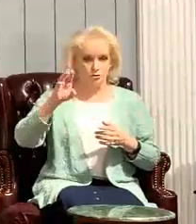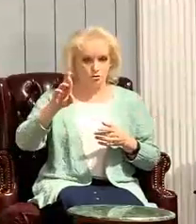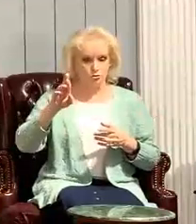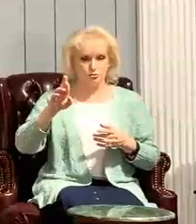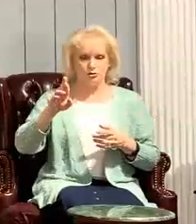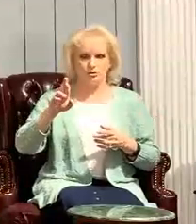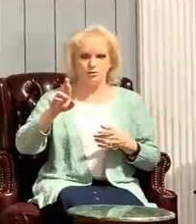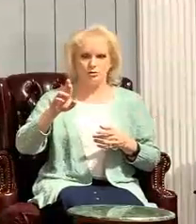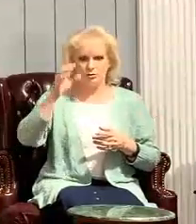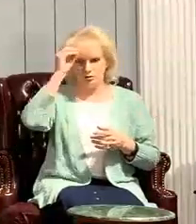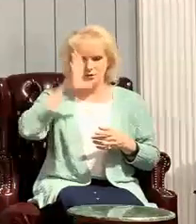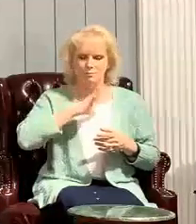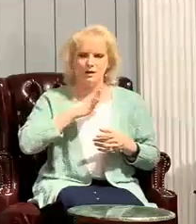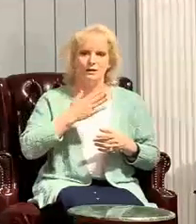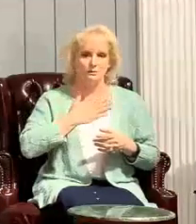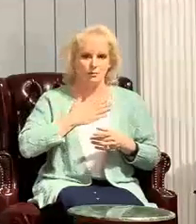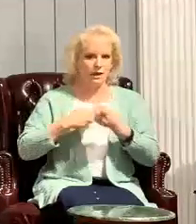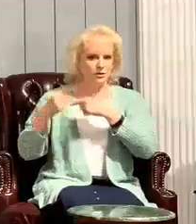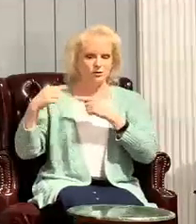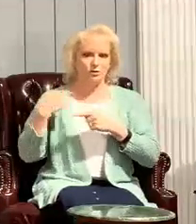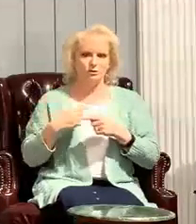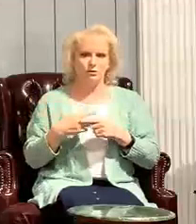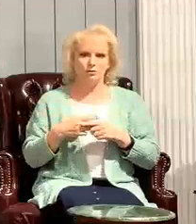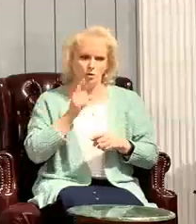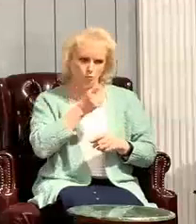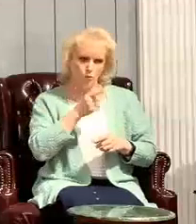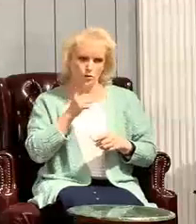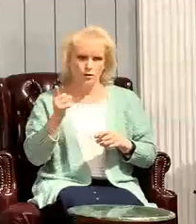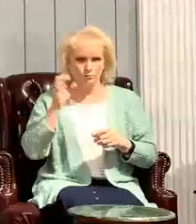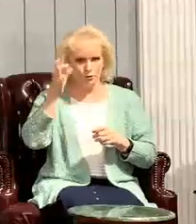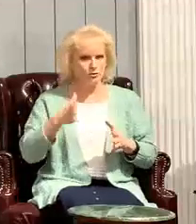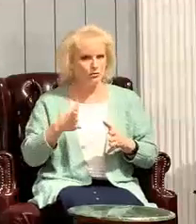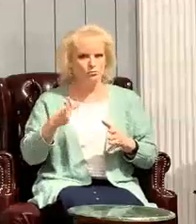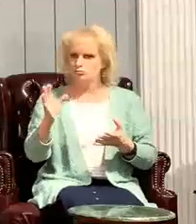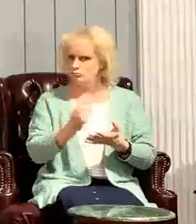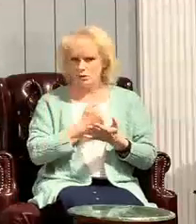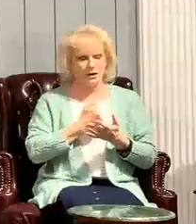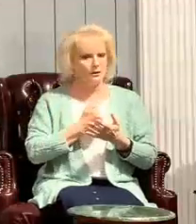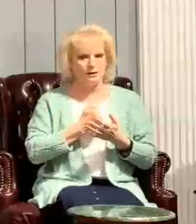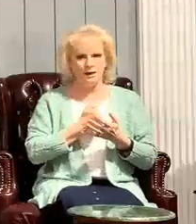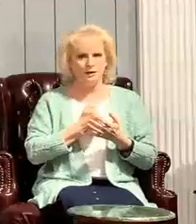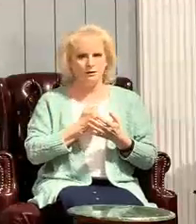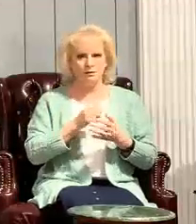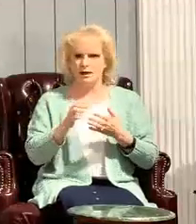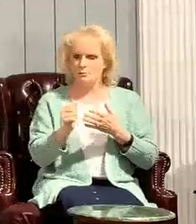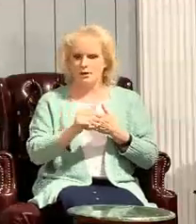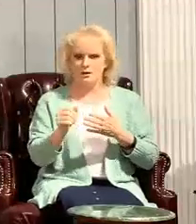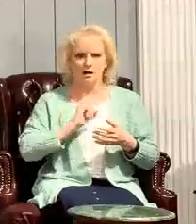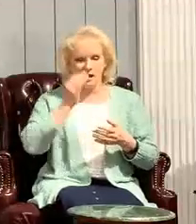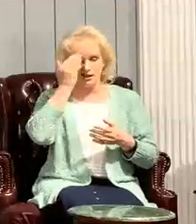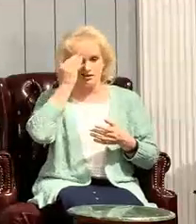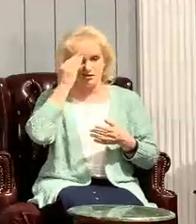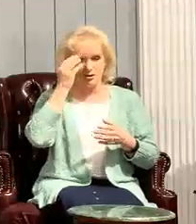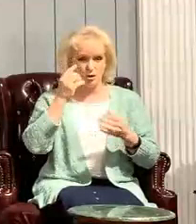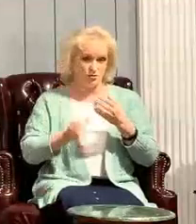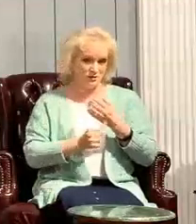that is my generation, warned preachers, do not take that money. I know it's tempting,